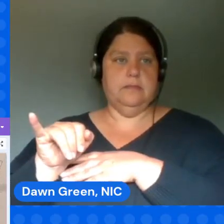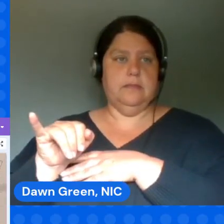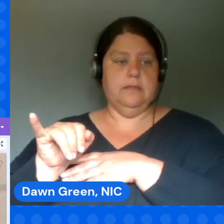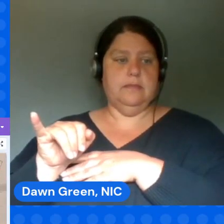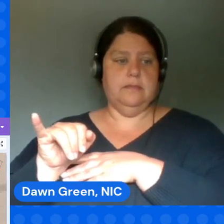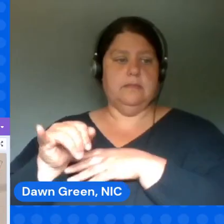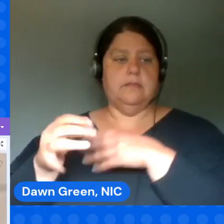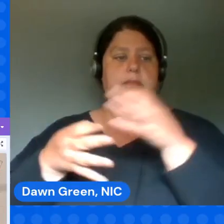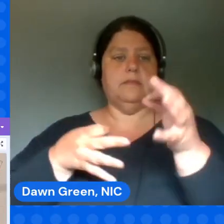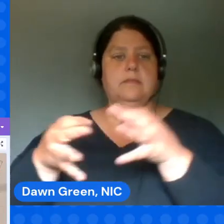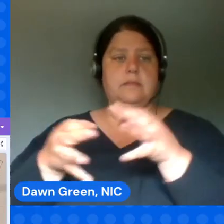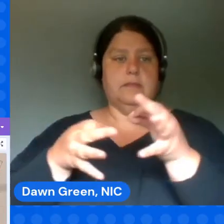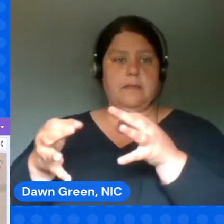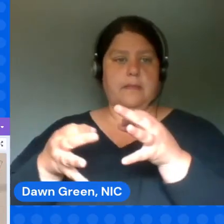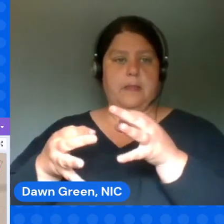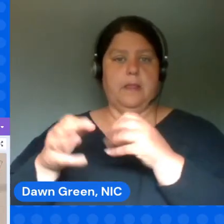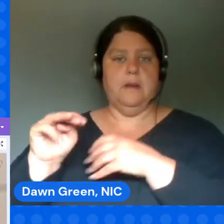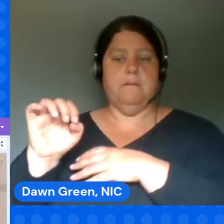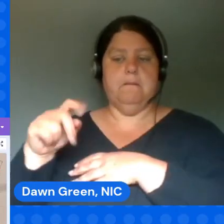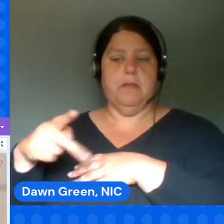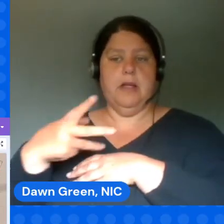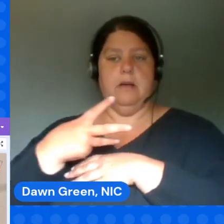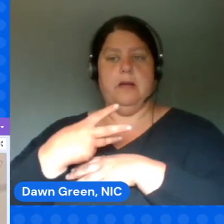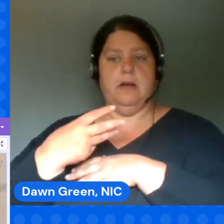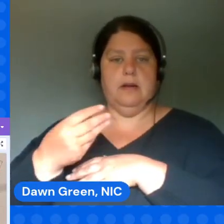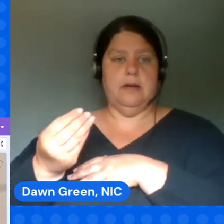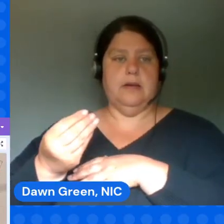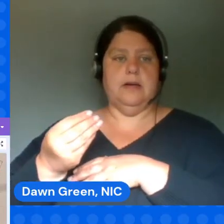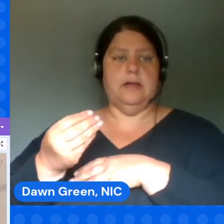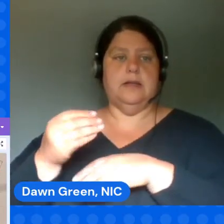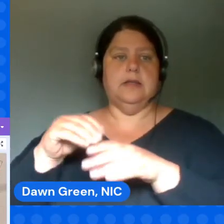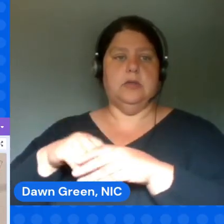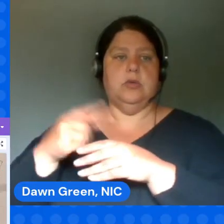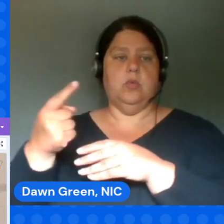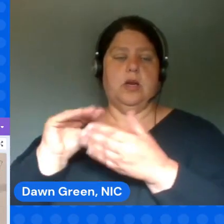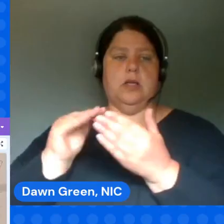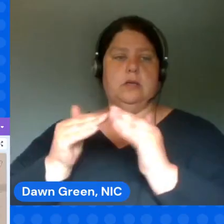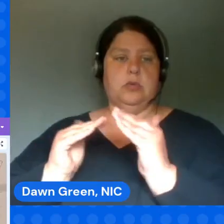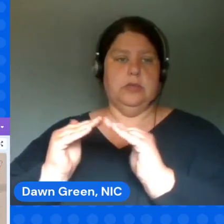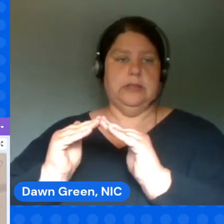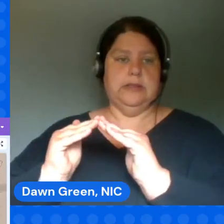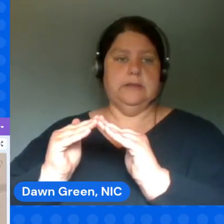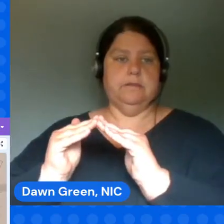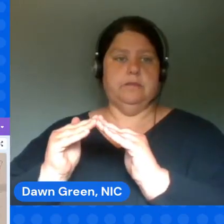explaining the map as well as in one of the communities. Um,